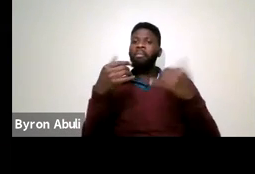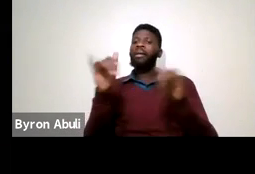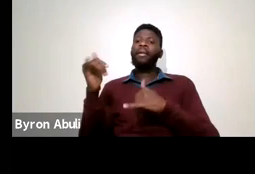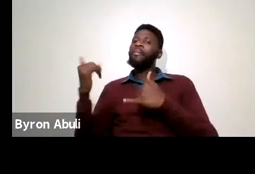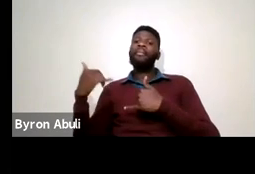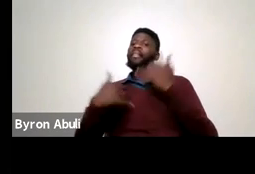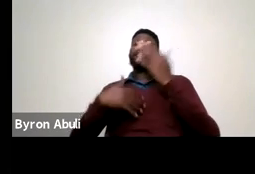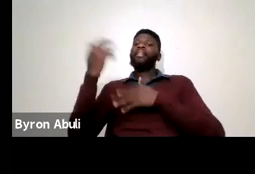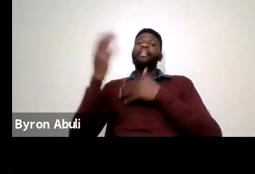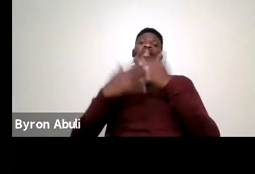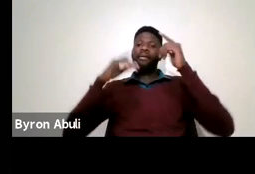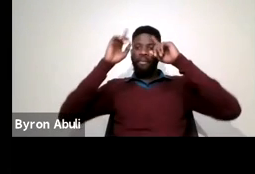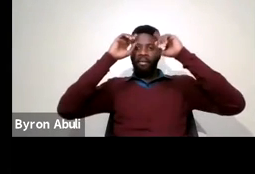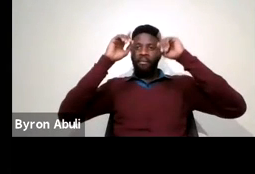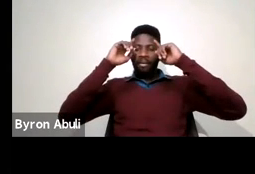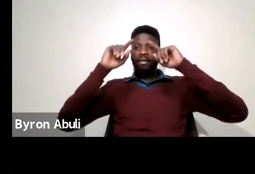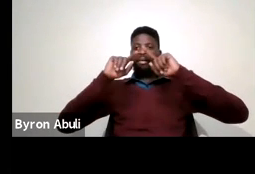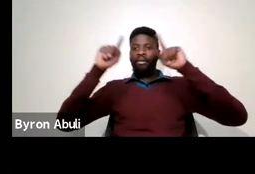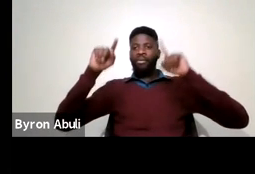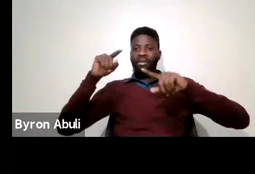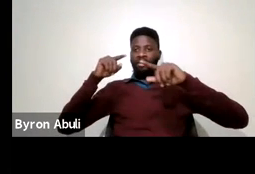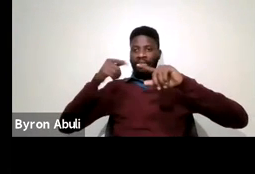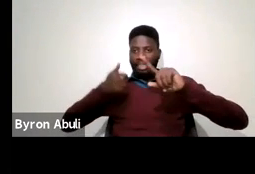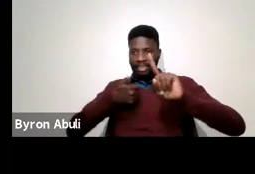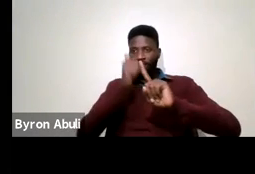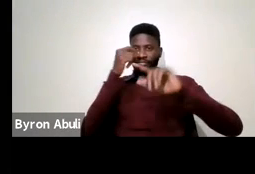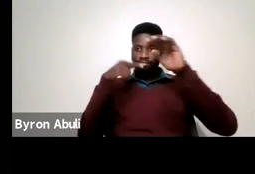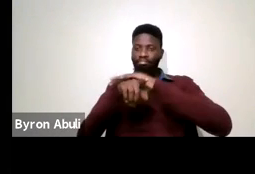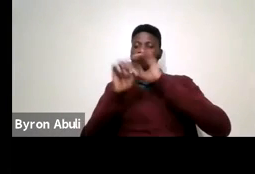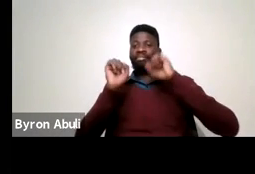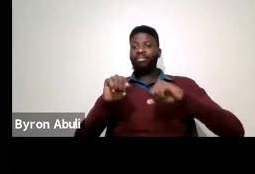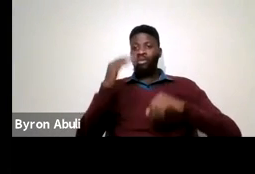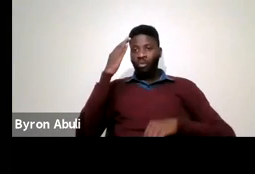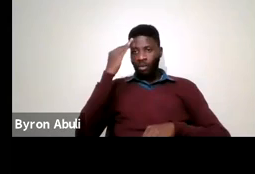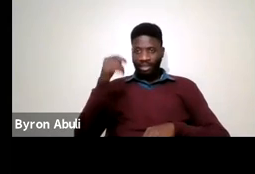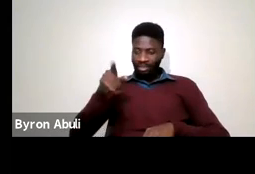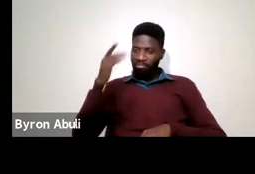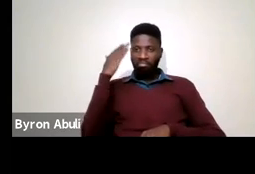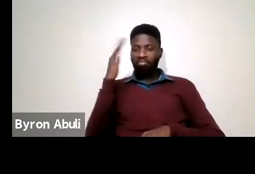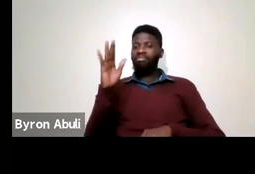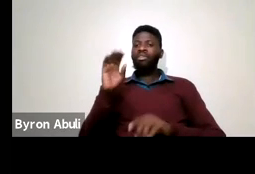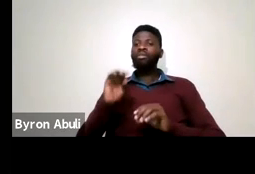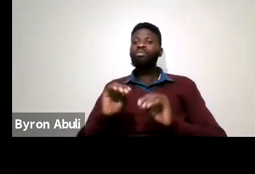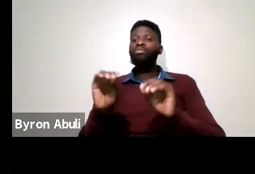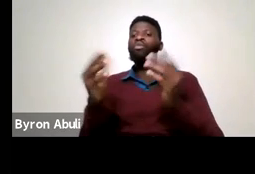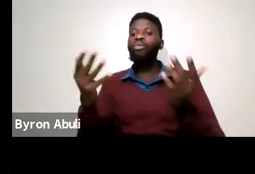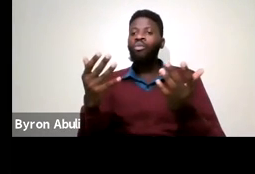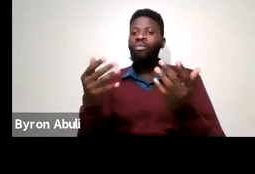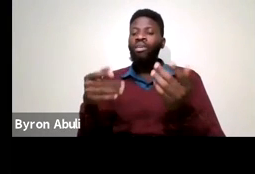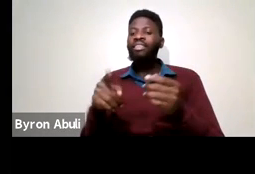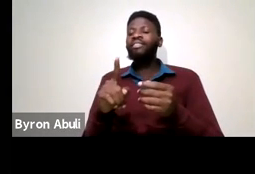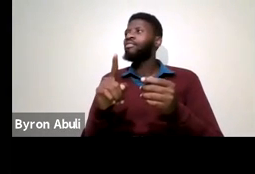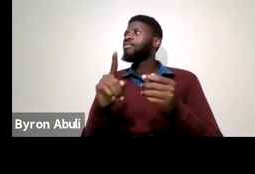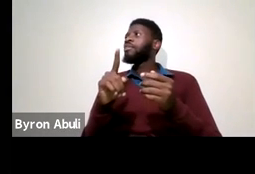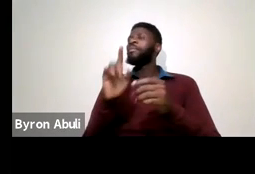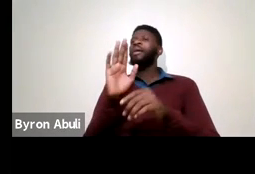then you have no idea where you want to go and you don't know how long it takes to get where you want to go. It actually makes you lose the rhythm of doing